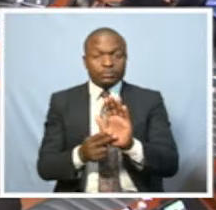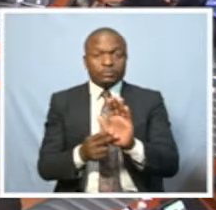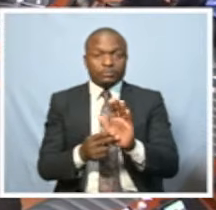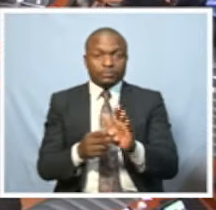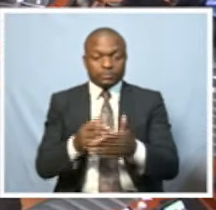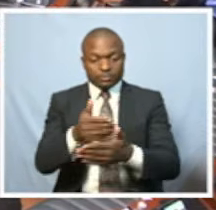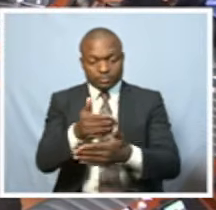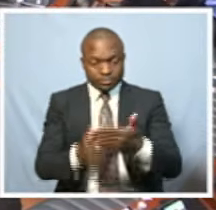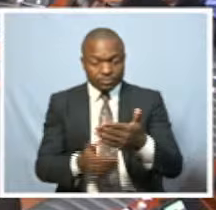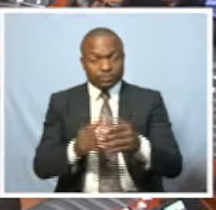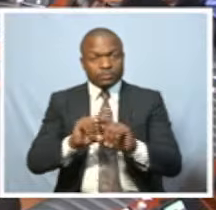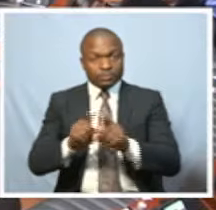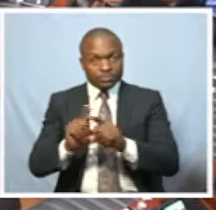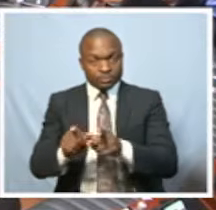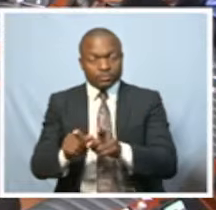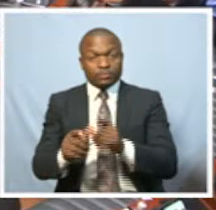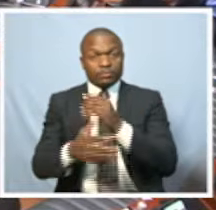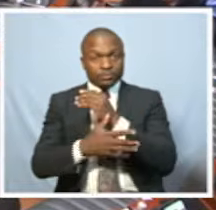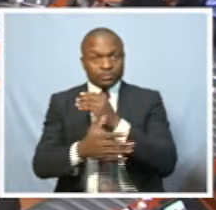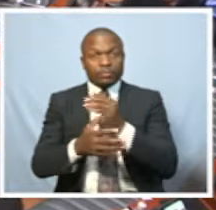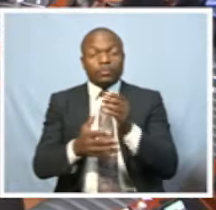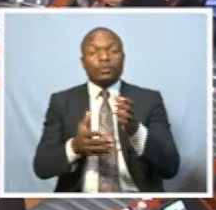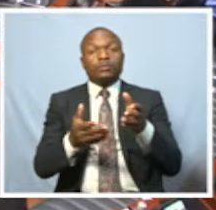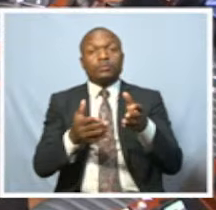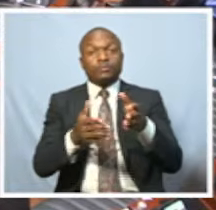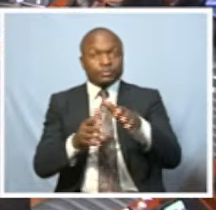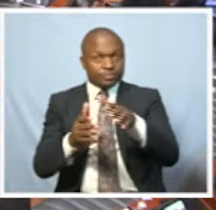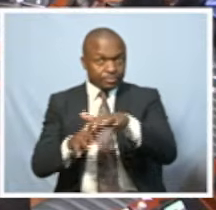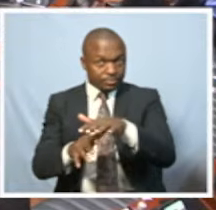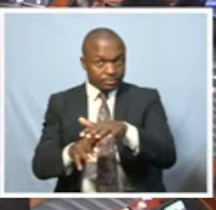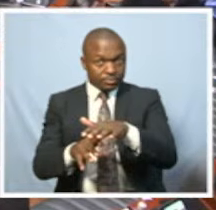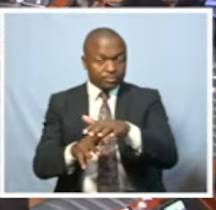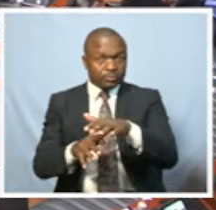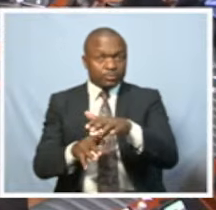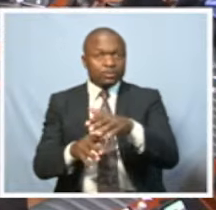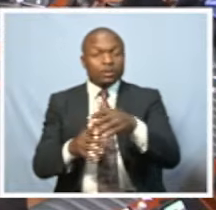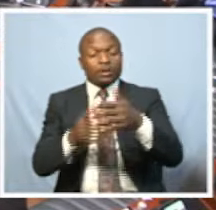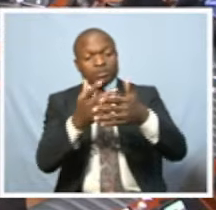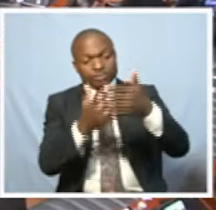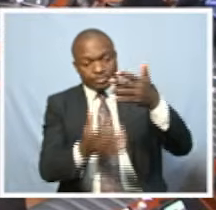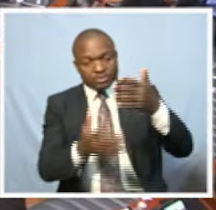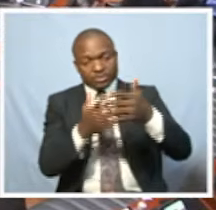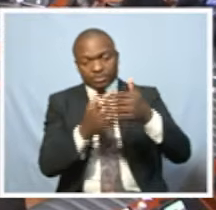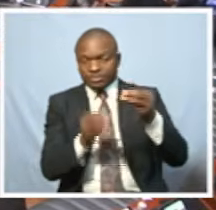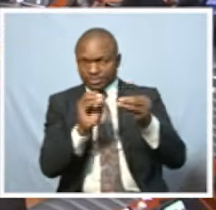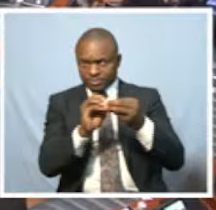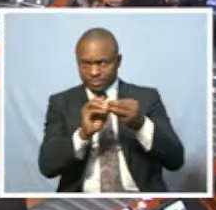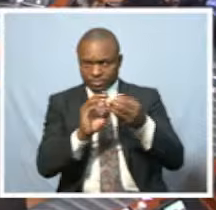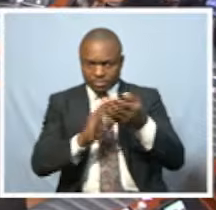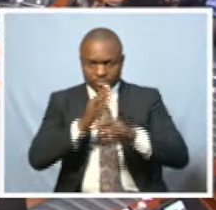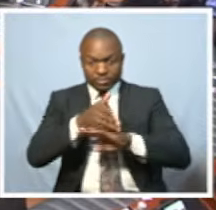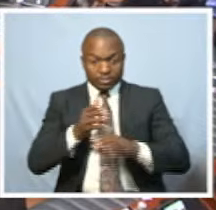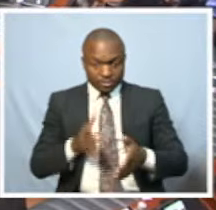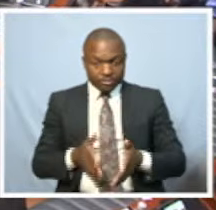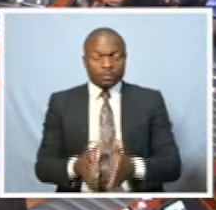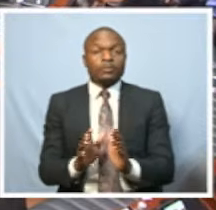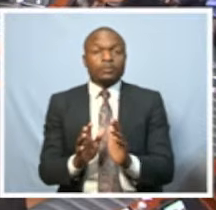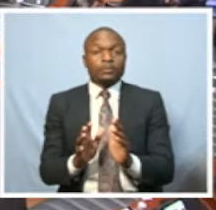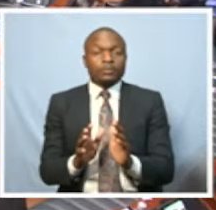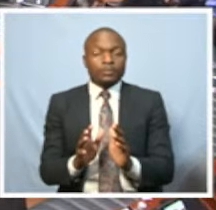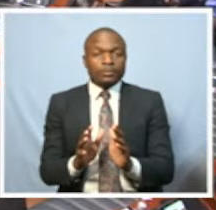them, in maternal mortalities, it included bleeding after birth, and then bleeding